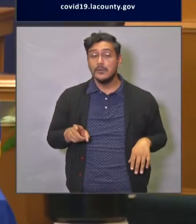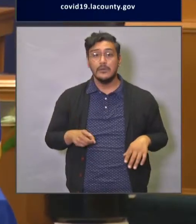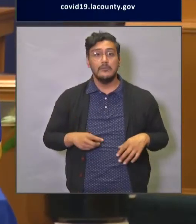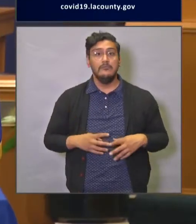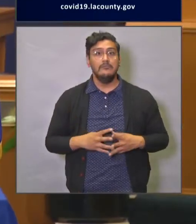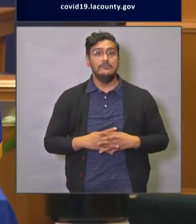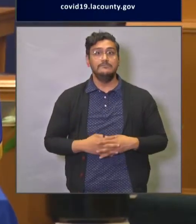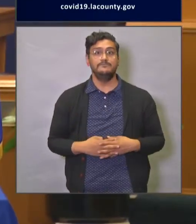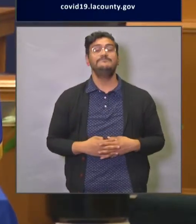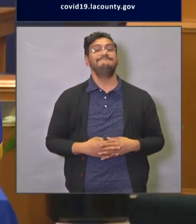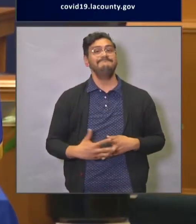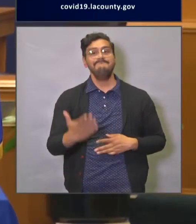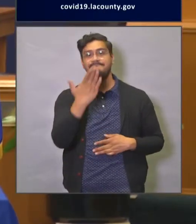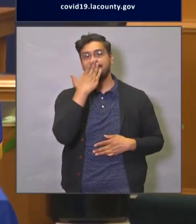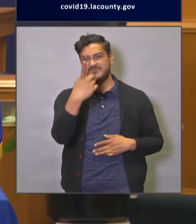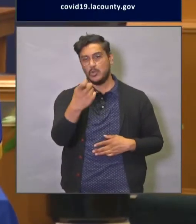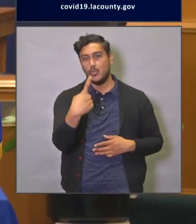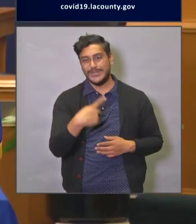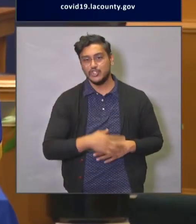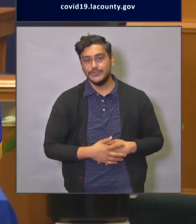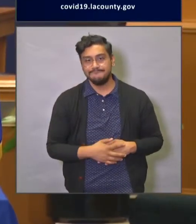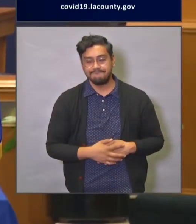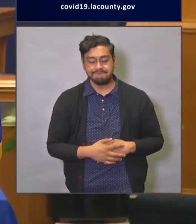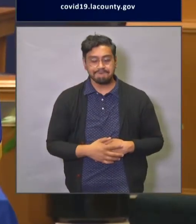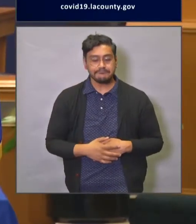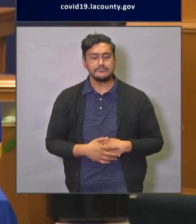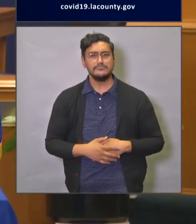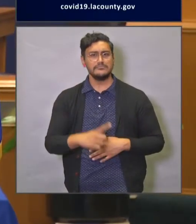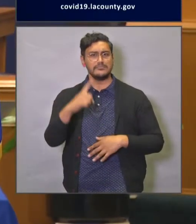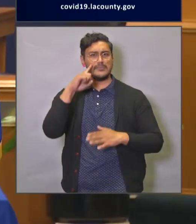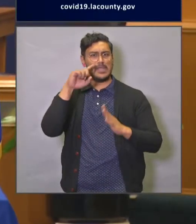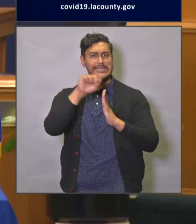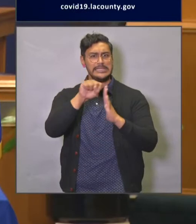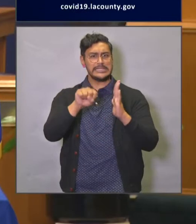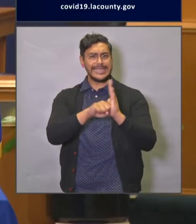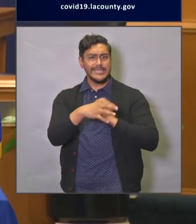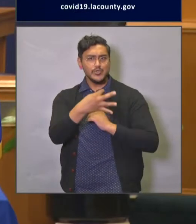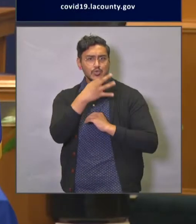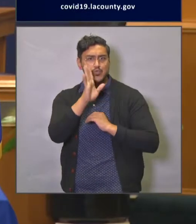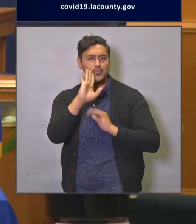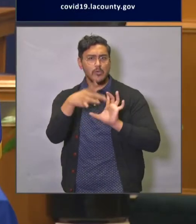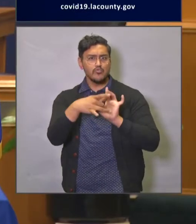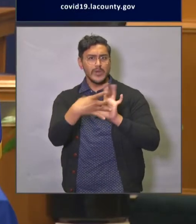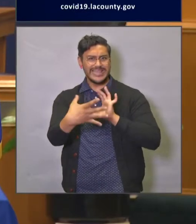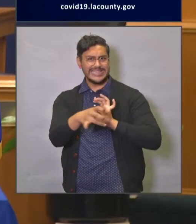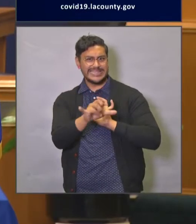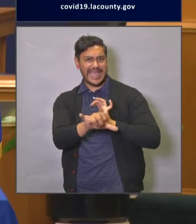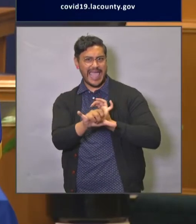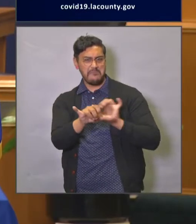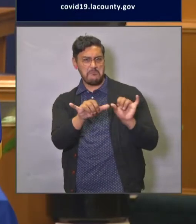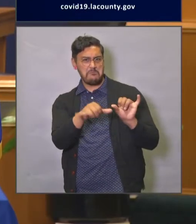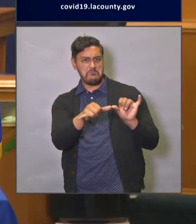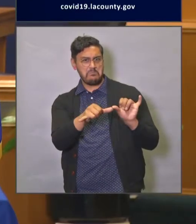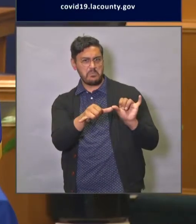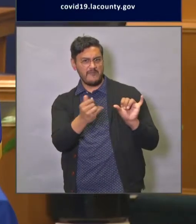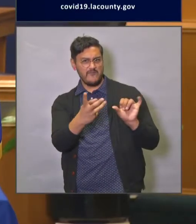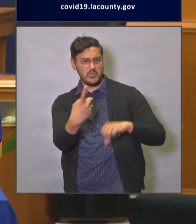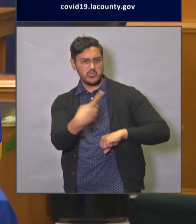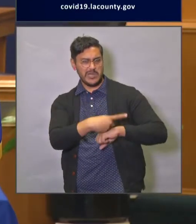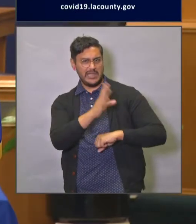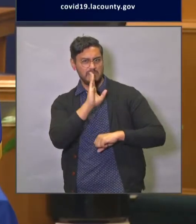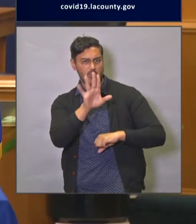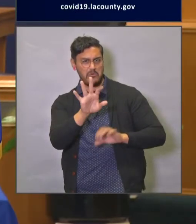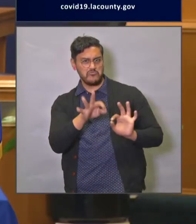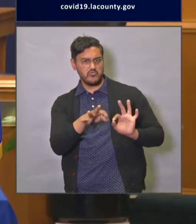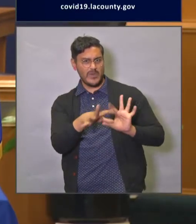Yeah, thanks so much for that question. I think the state is going to release that metric in the next few days, so I don't really want